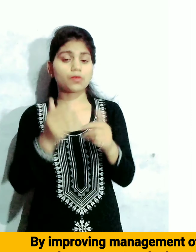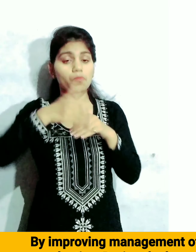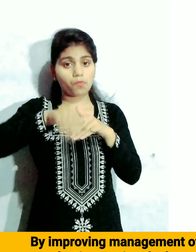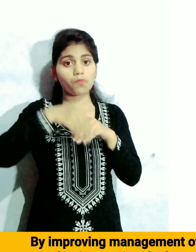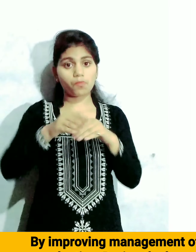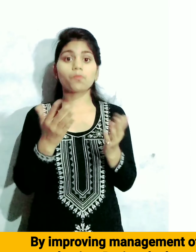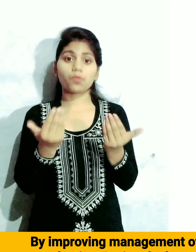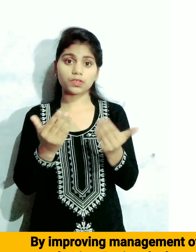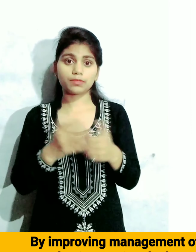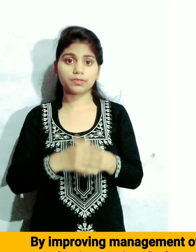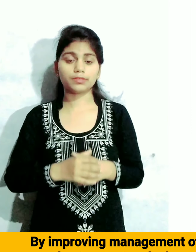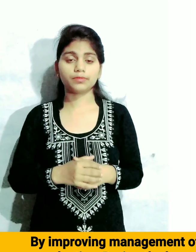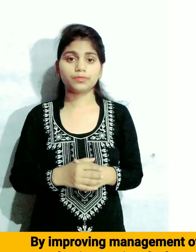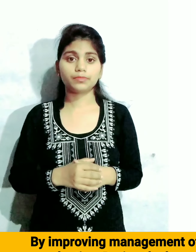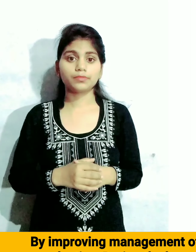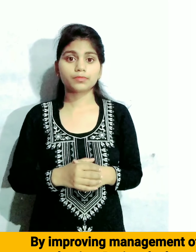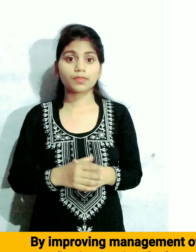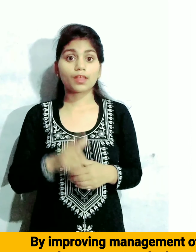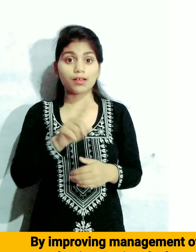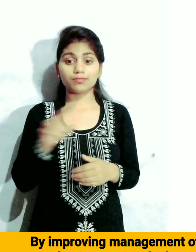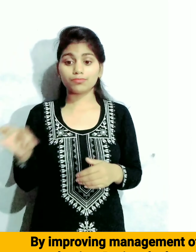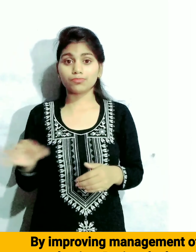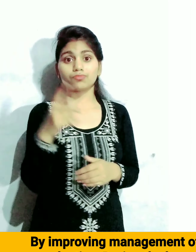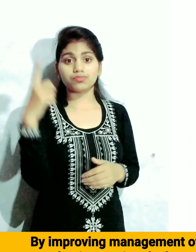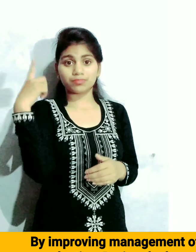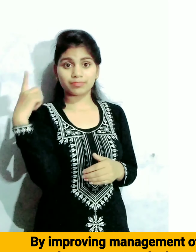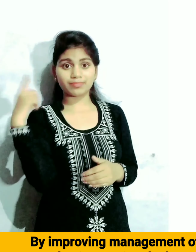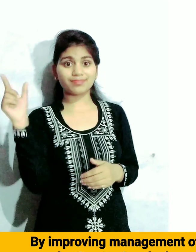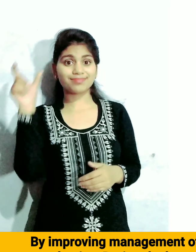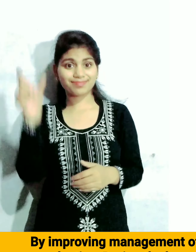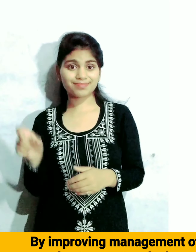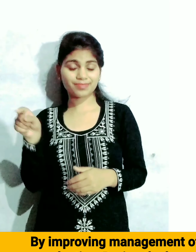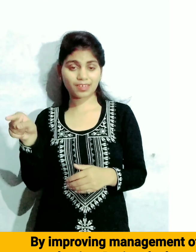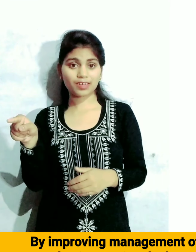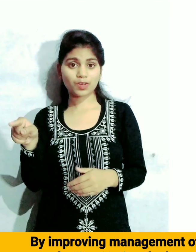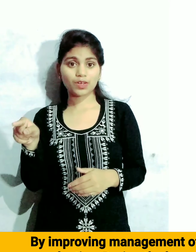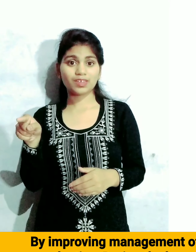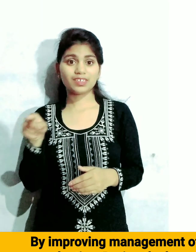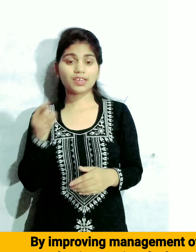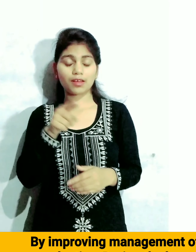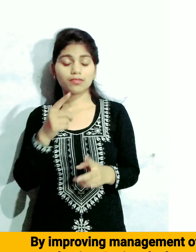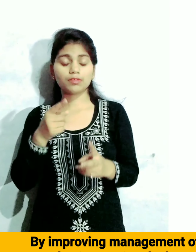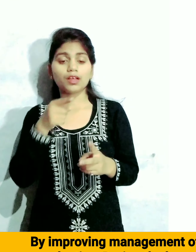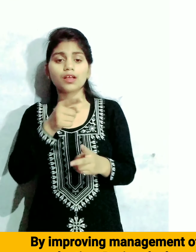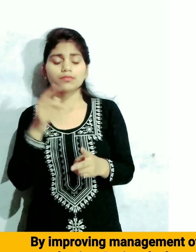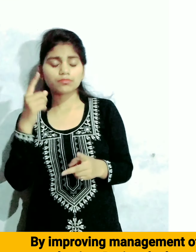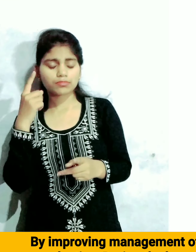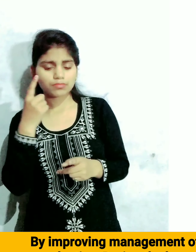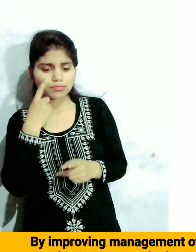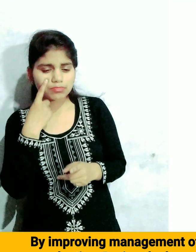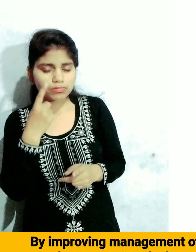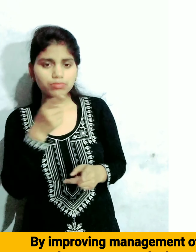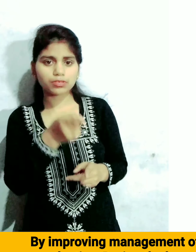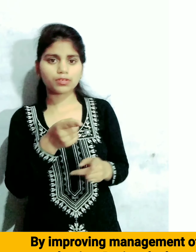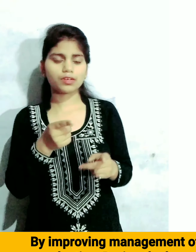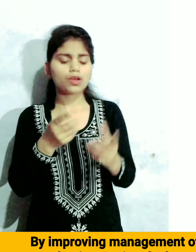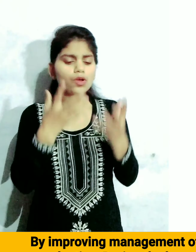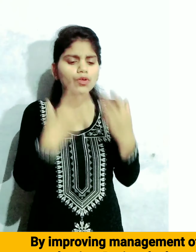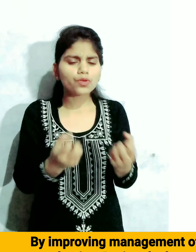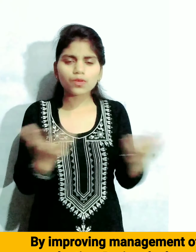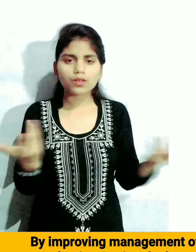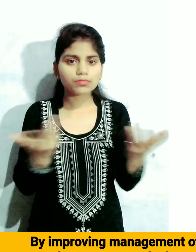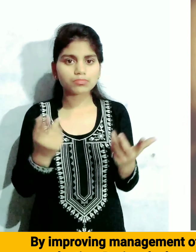very fast pace, and beekeeper has to be one step ahead to meet